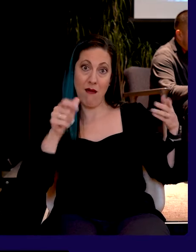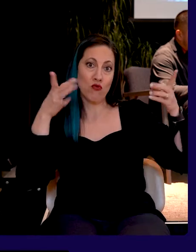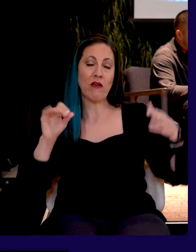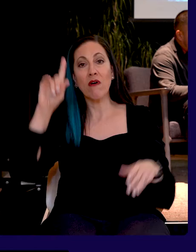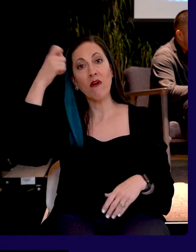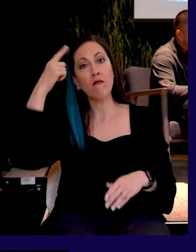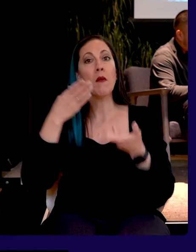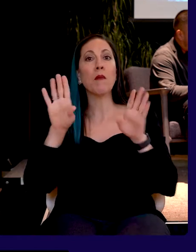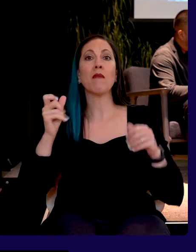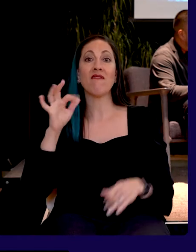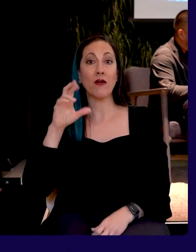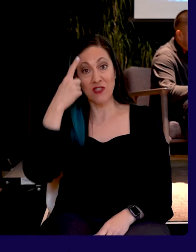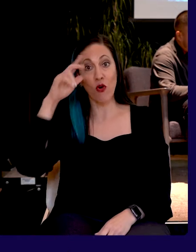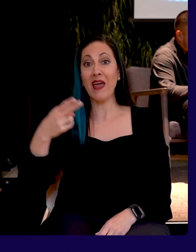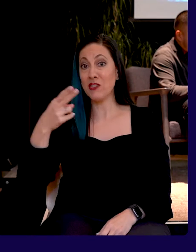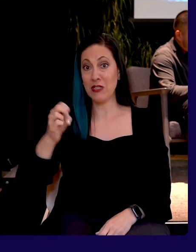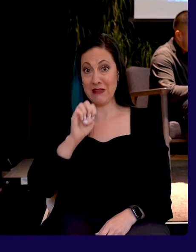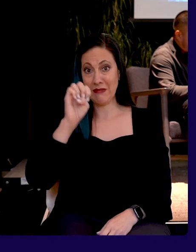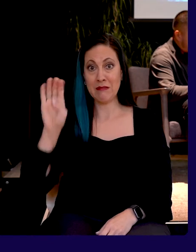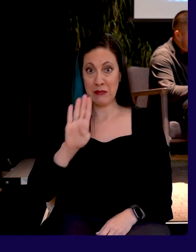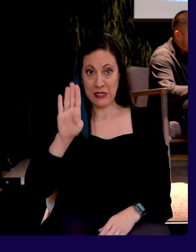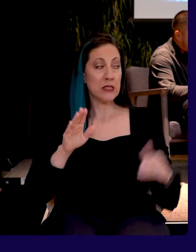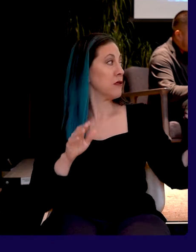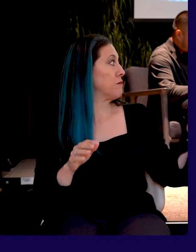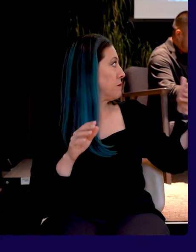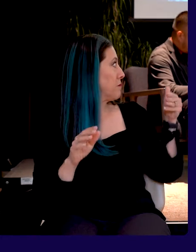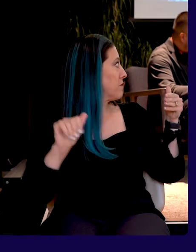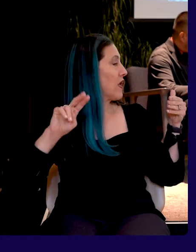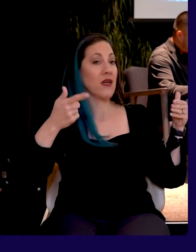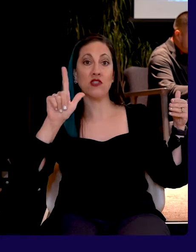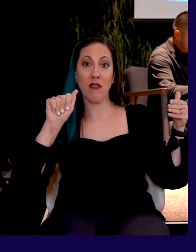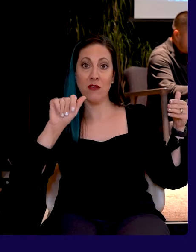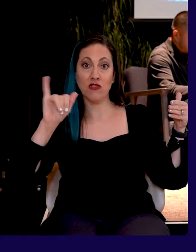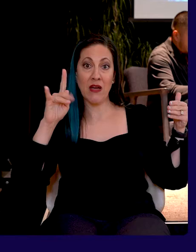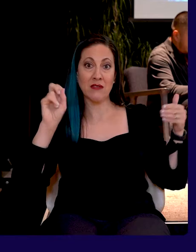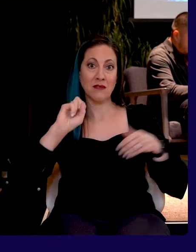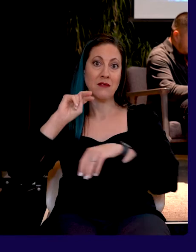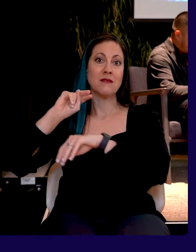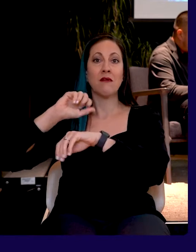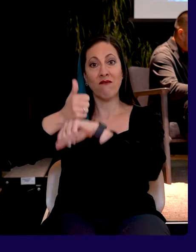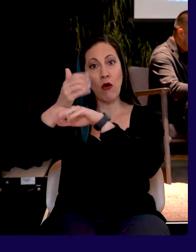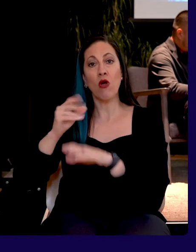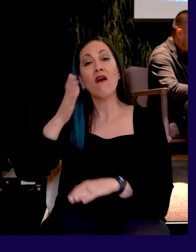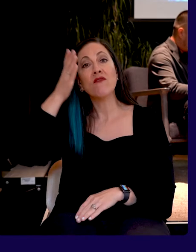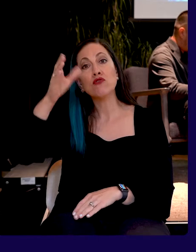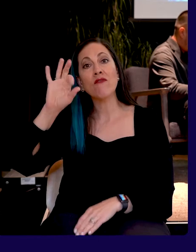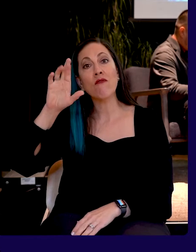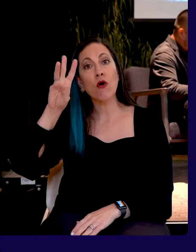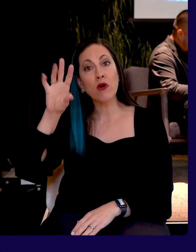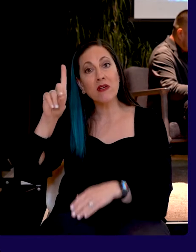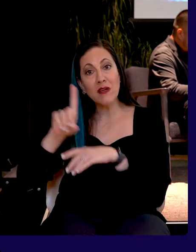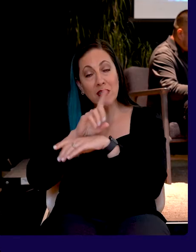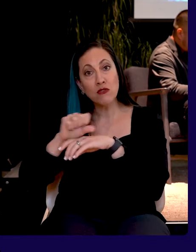Governmental and Public Affairs at HEB. We have Angela Jackson, founder of Future Forward Industries,